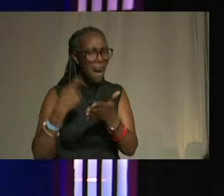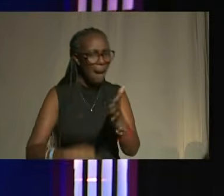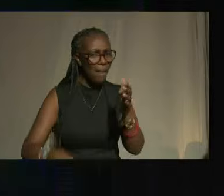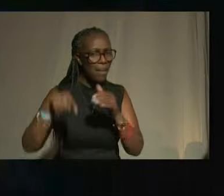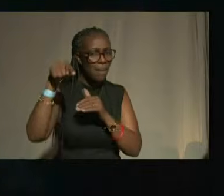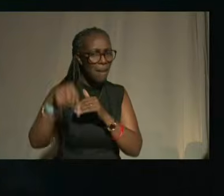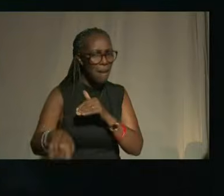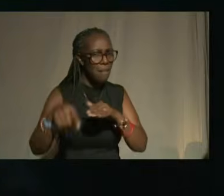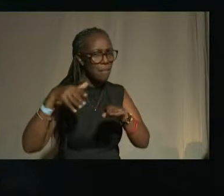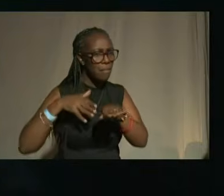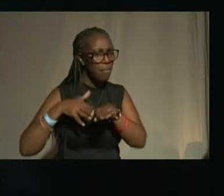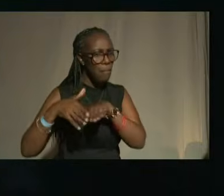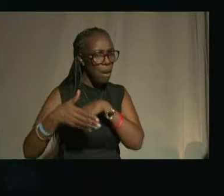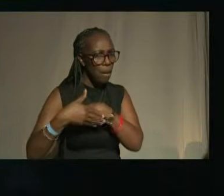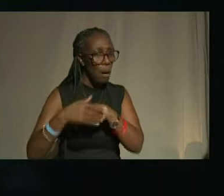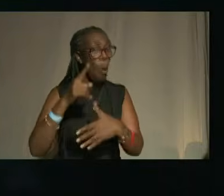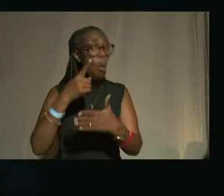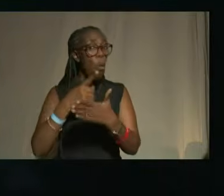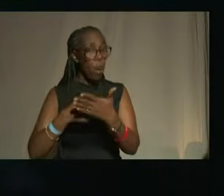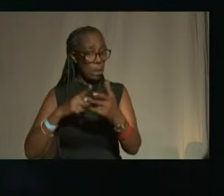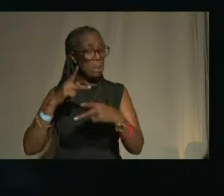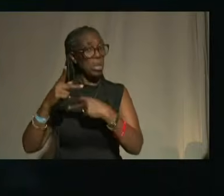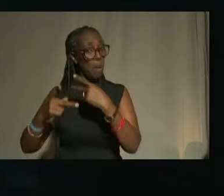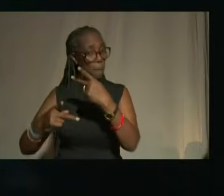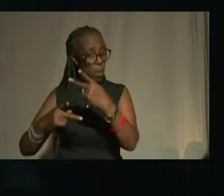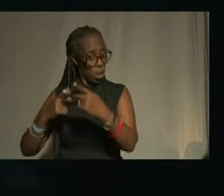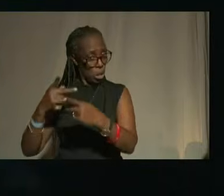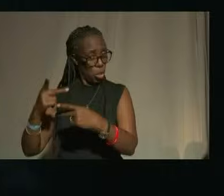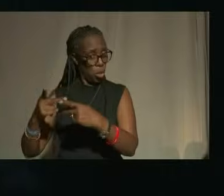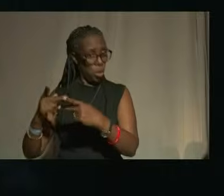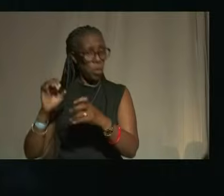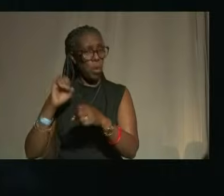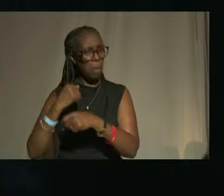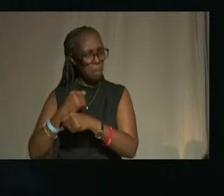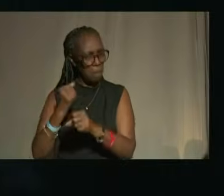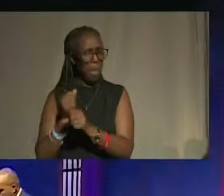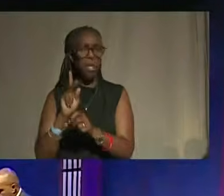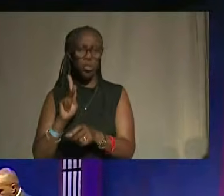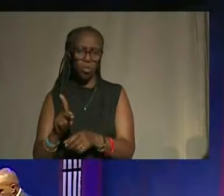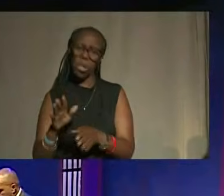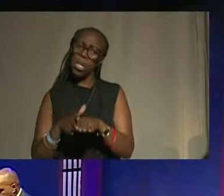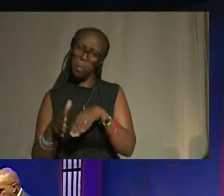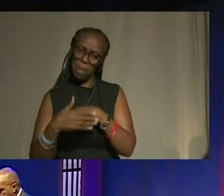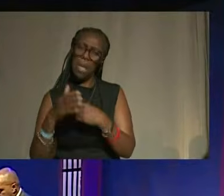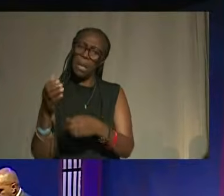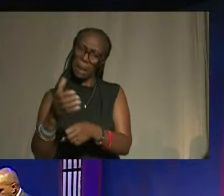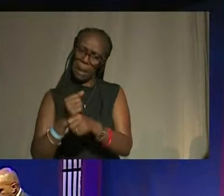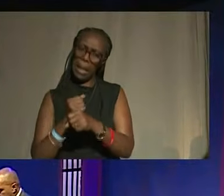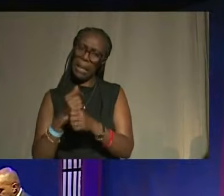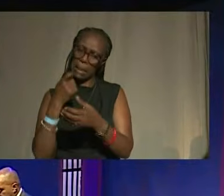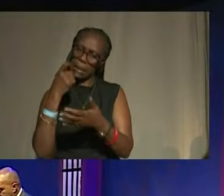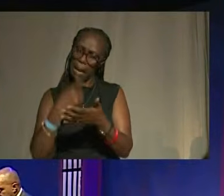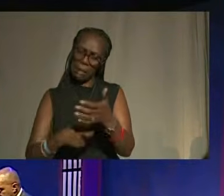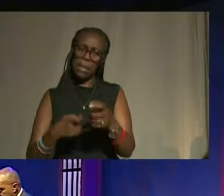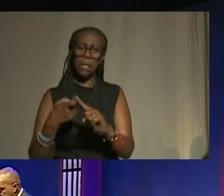your administration pursue to ensure that Jamaica directly collects taxes from these platforms?